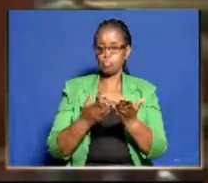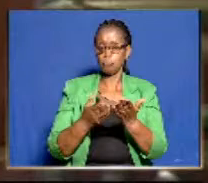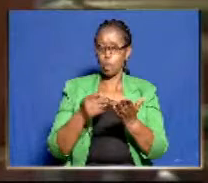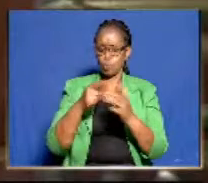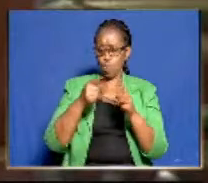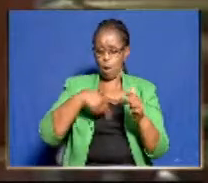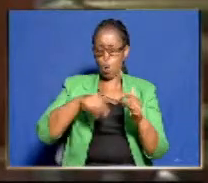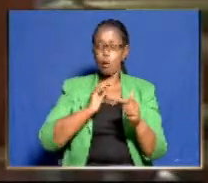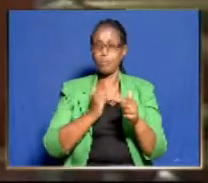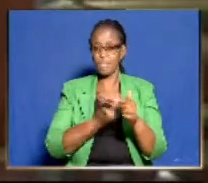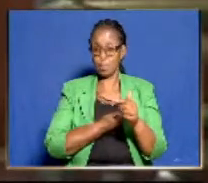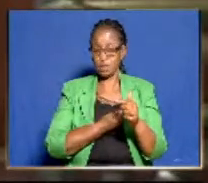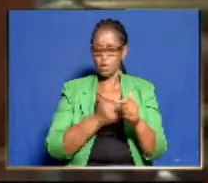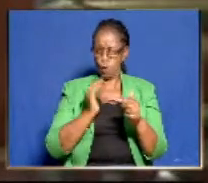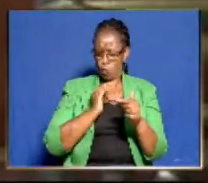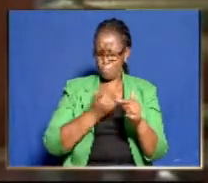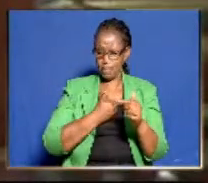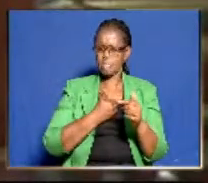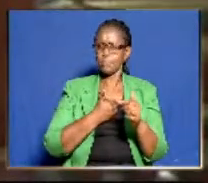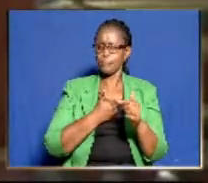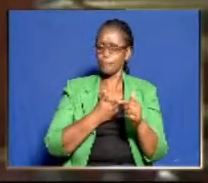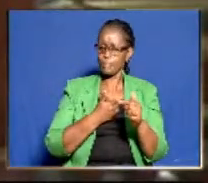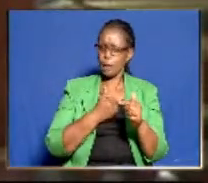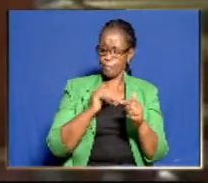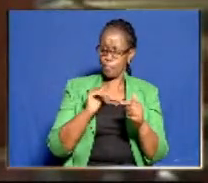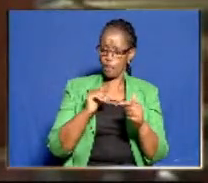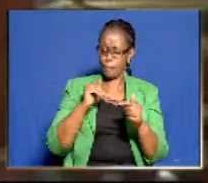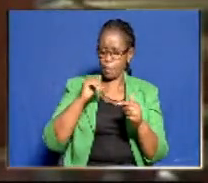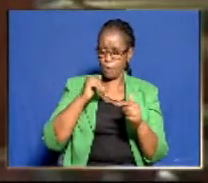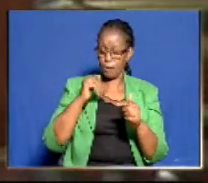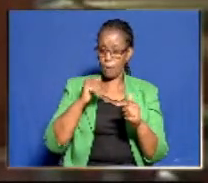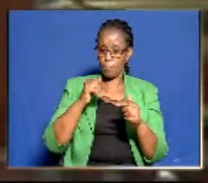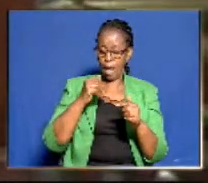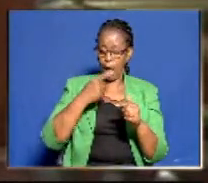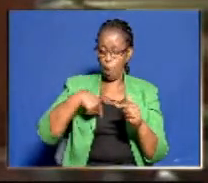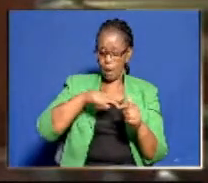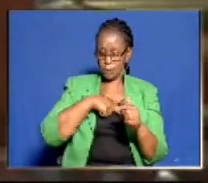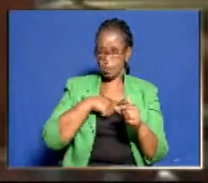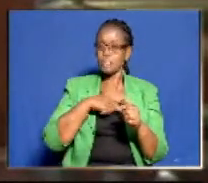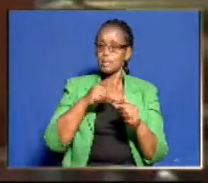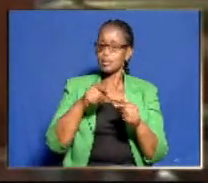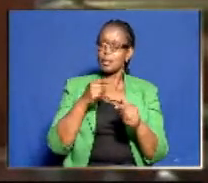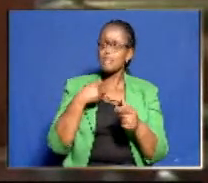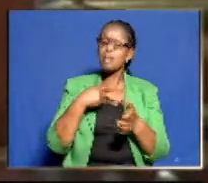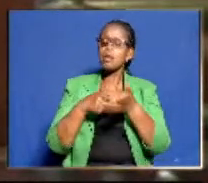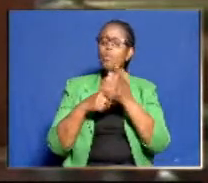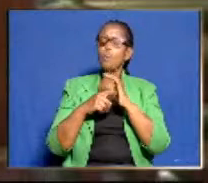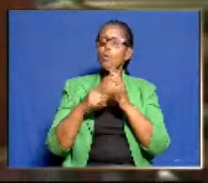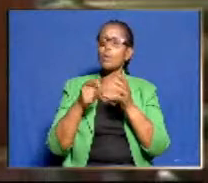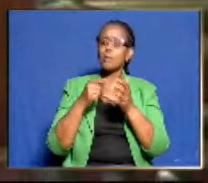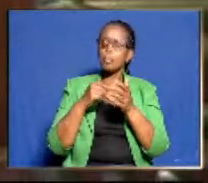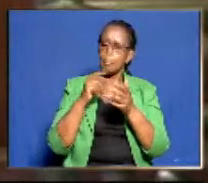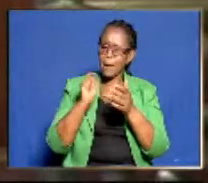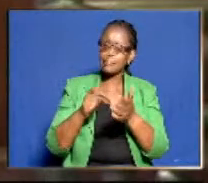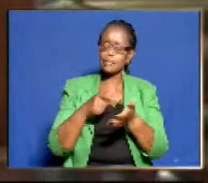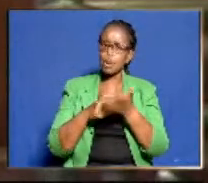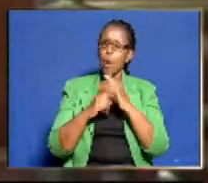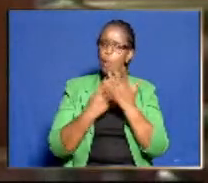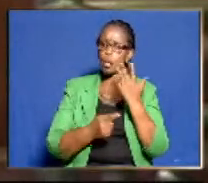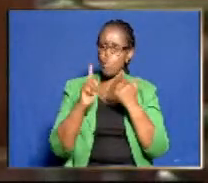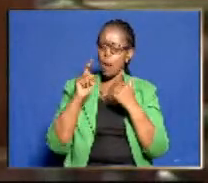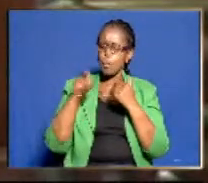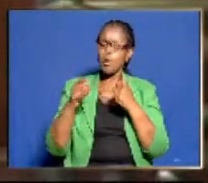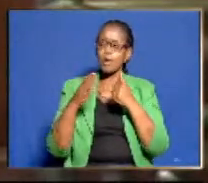also been passed to this House, that there is a requirement of 1.9 billion for the ministry to be able to support